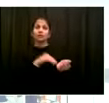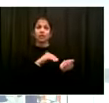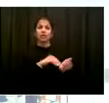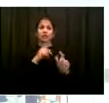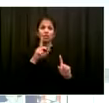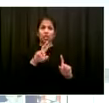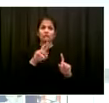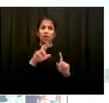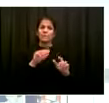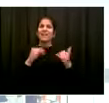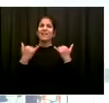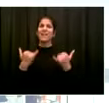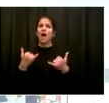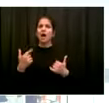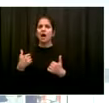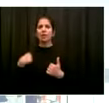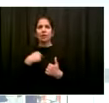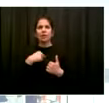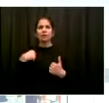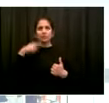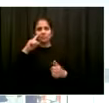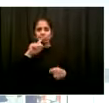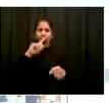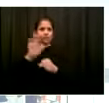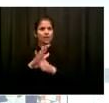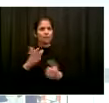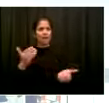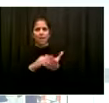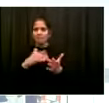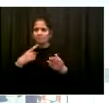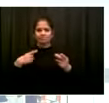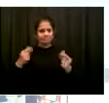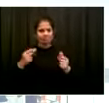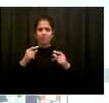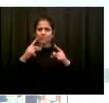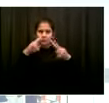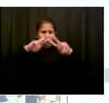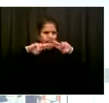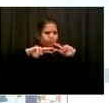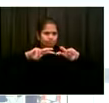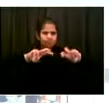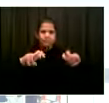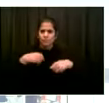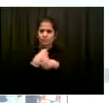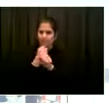for us to be recommitting and redoubling our efforts when the idea that